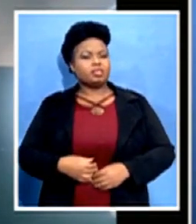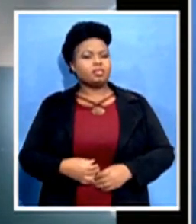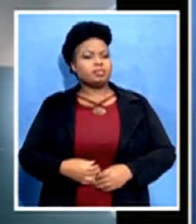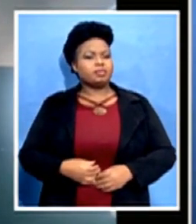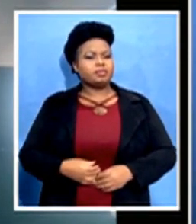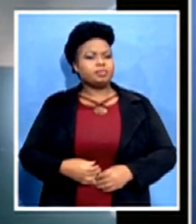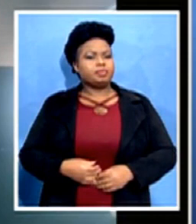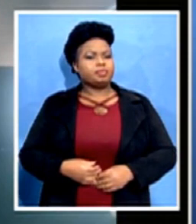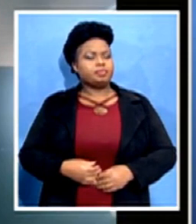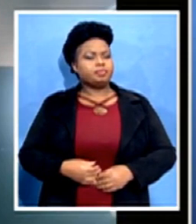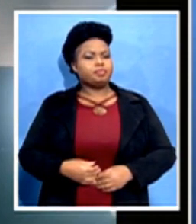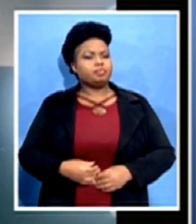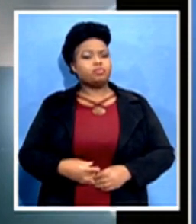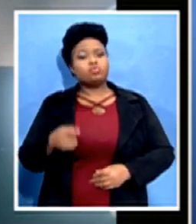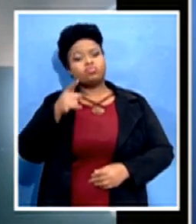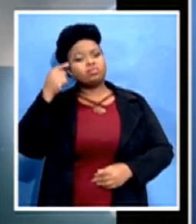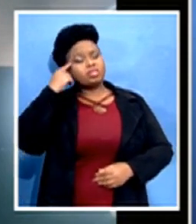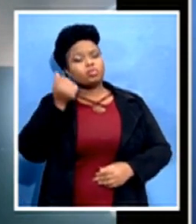be the alternative?